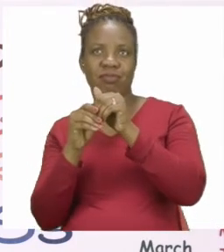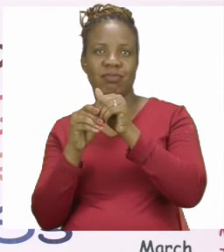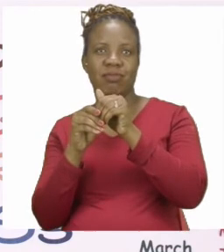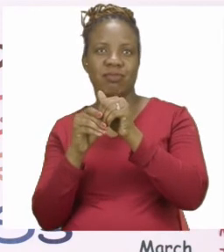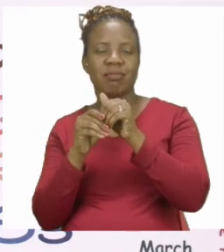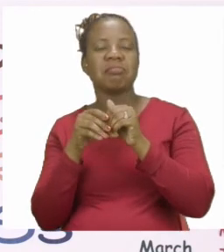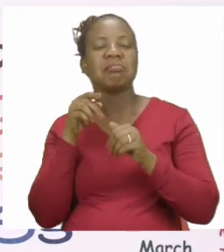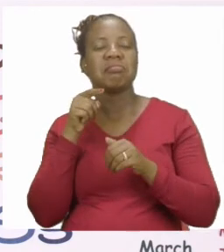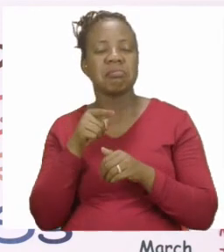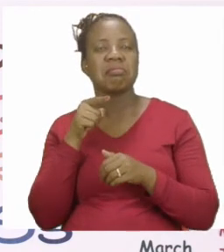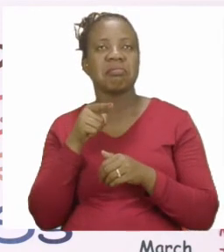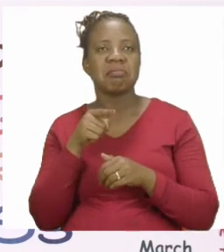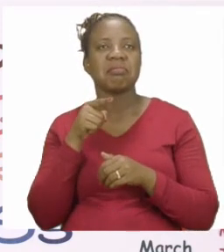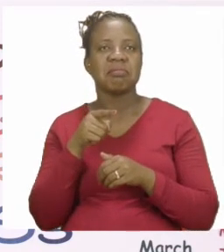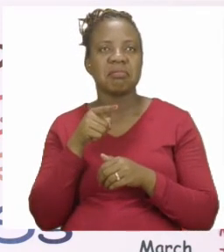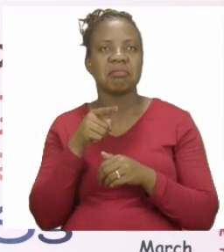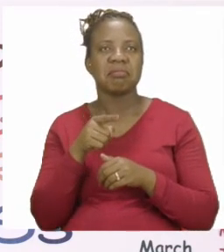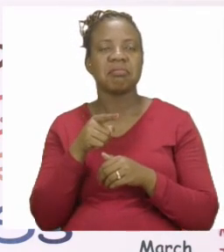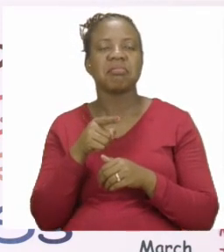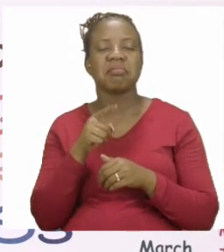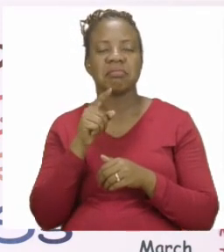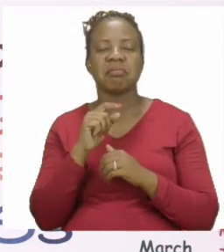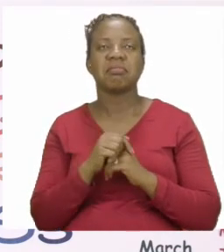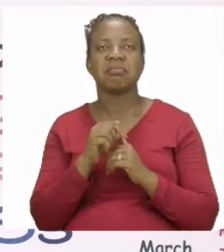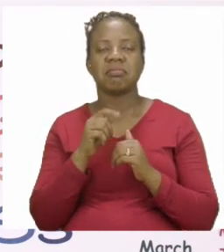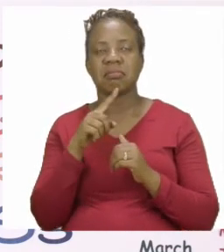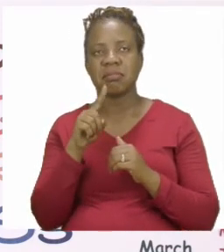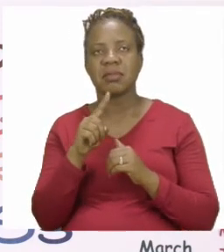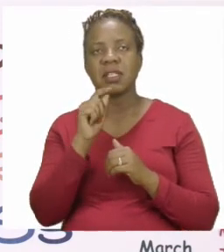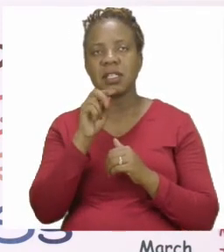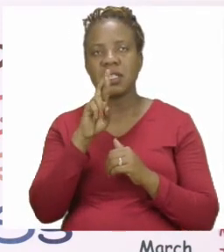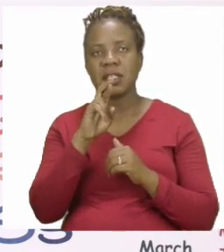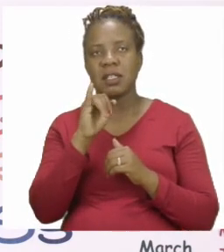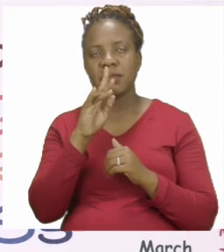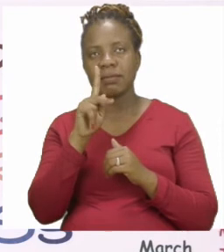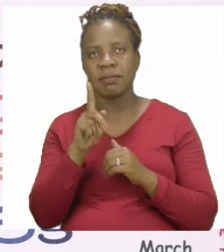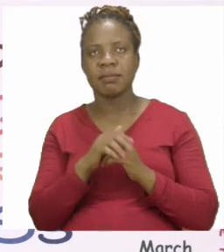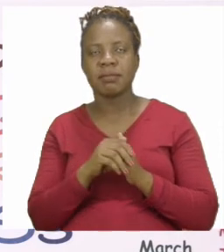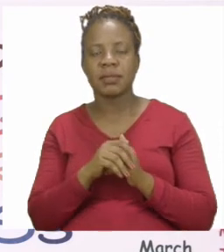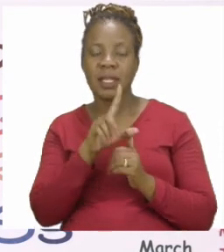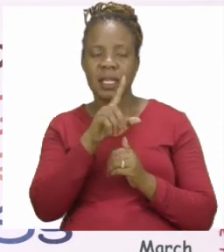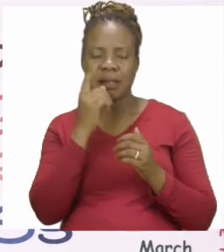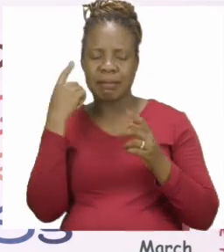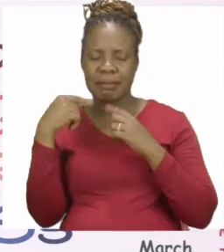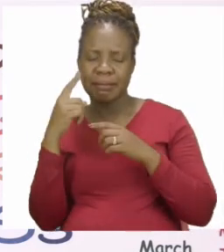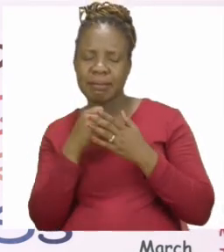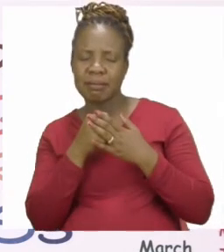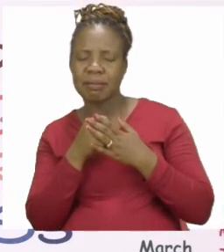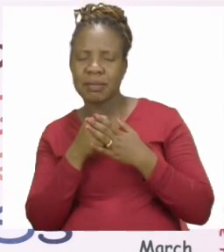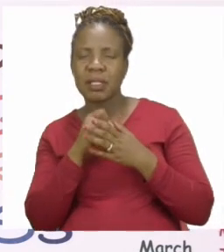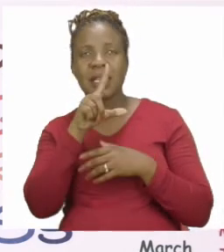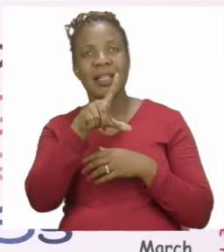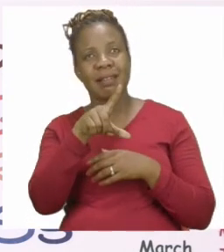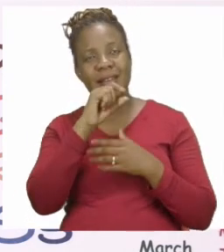work. Let's try it again. The friends are going on a trip to see the